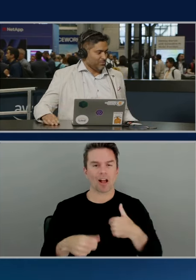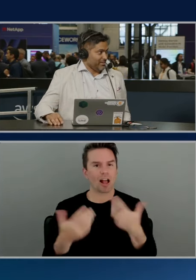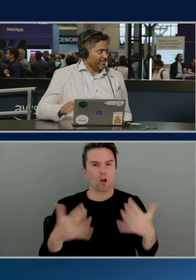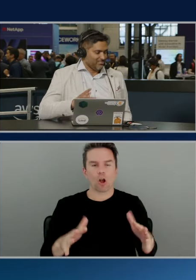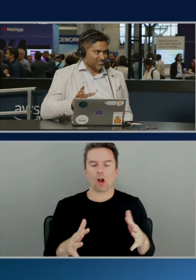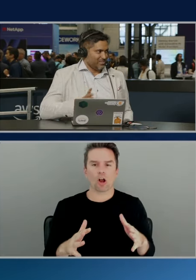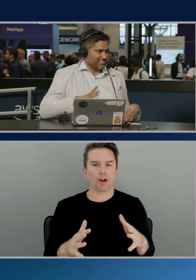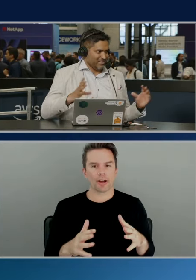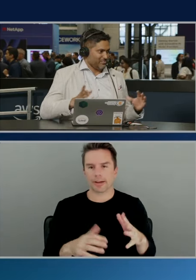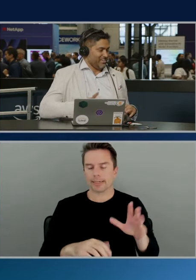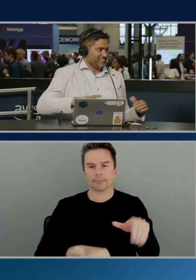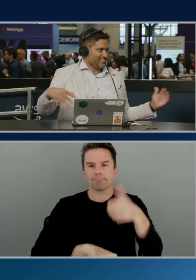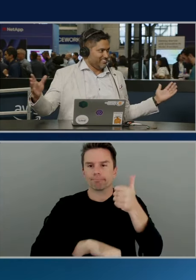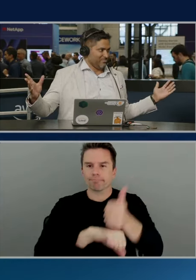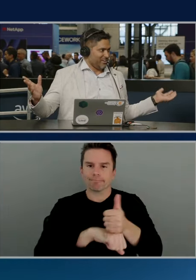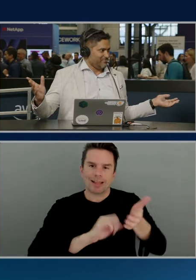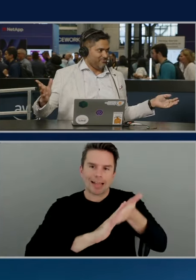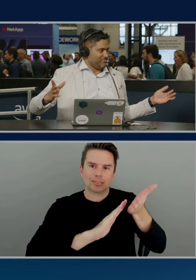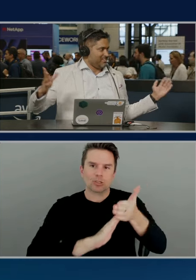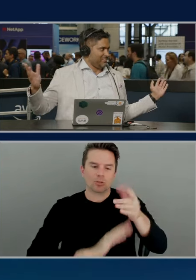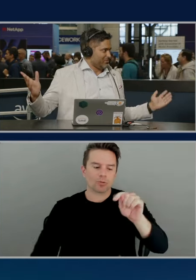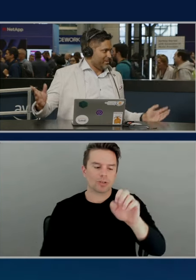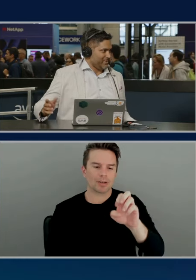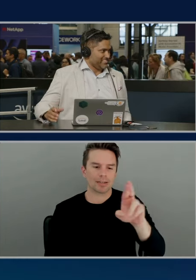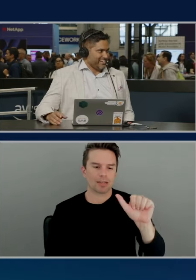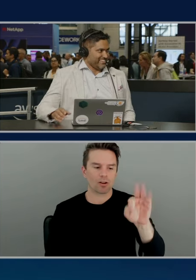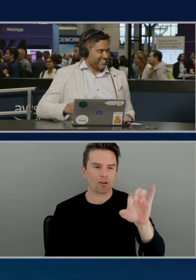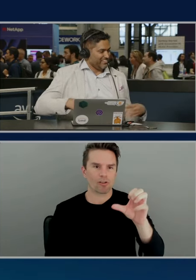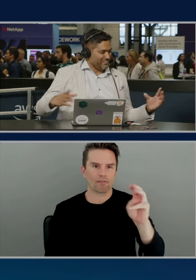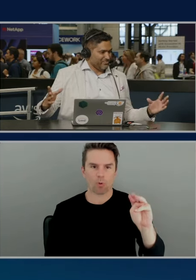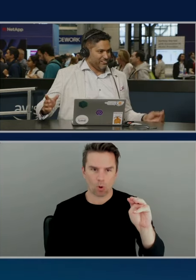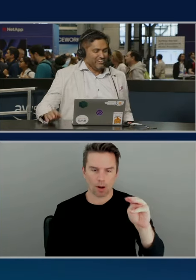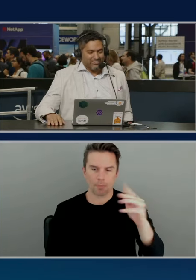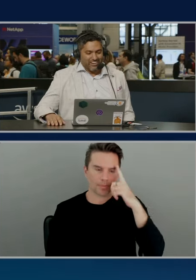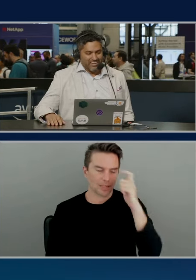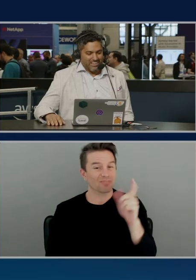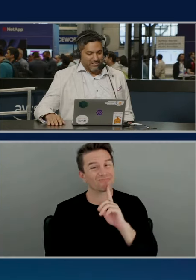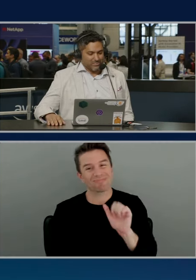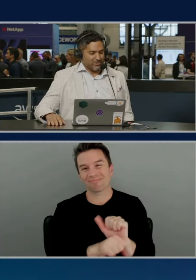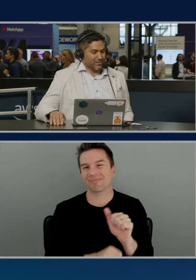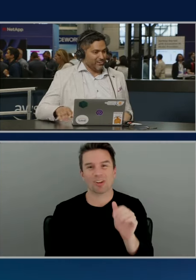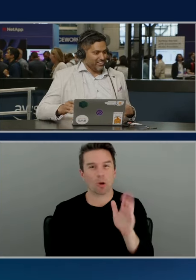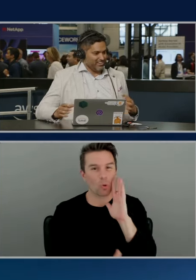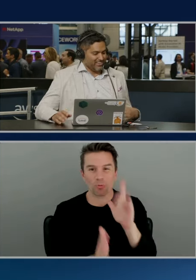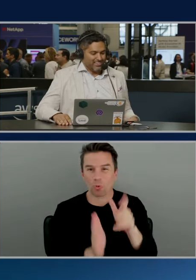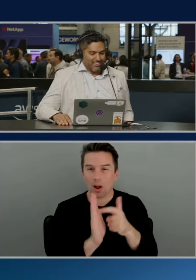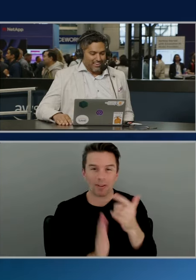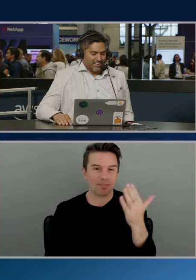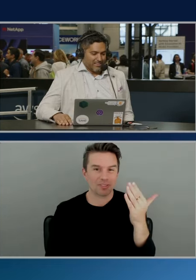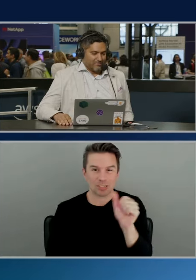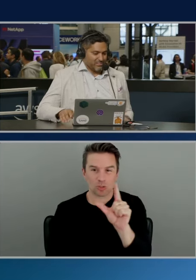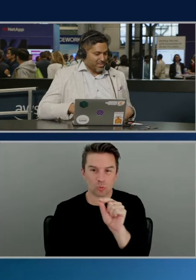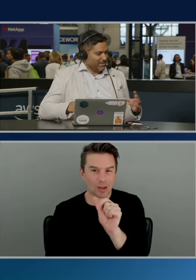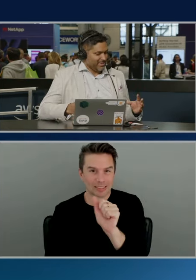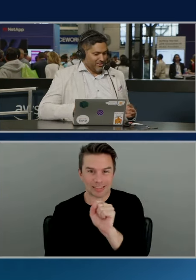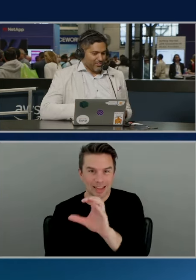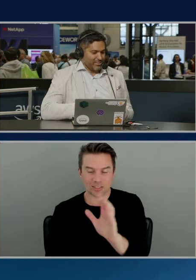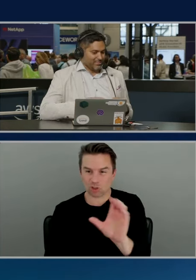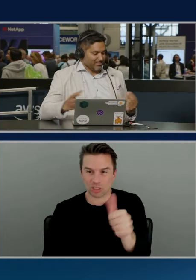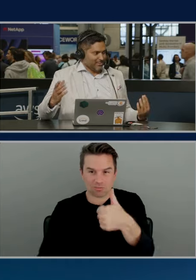Terraform plan just because that will take probably 15, 20 minutes to actually get all the info ready. So I created a there's an